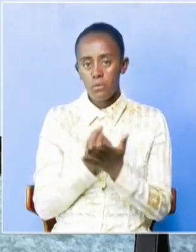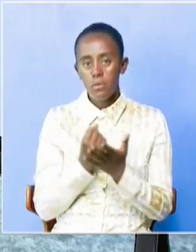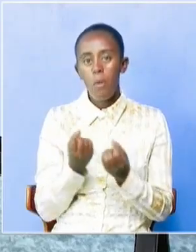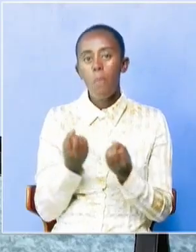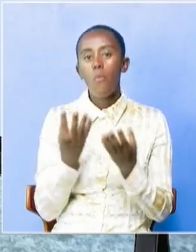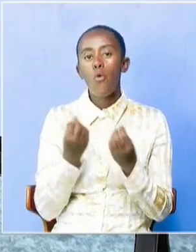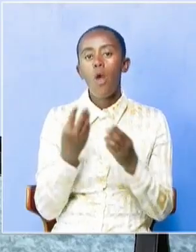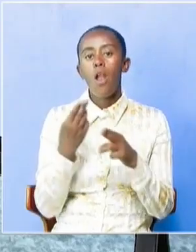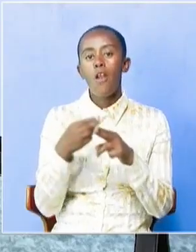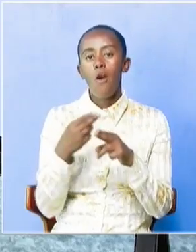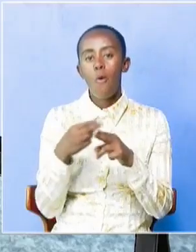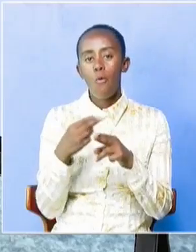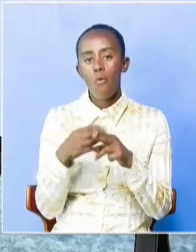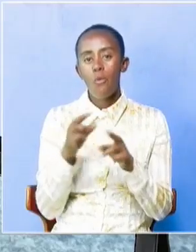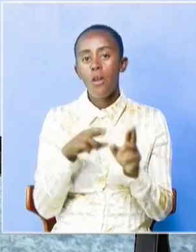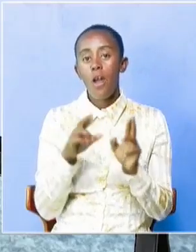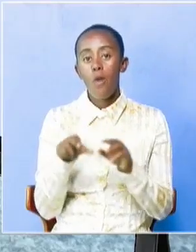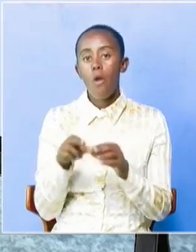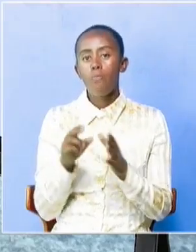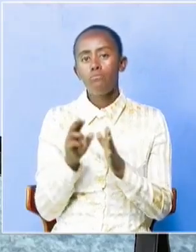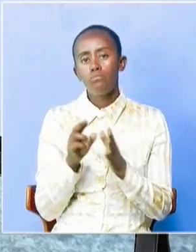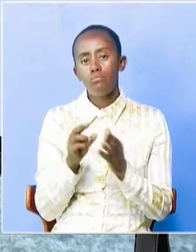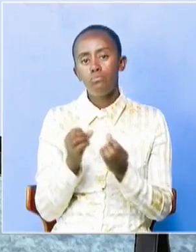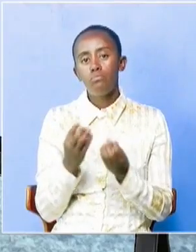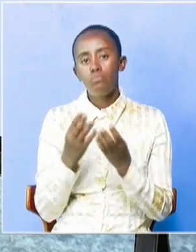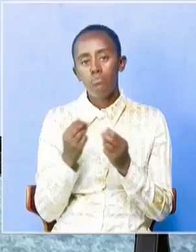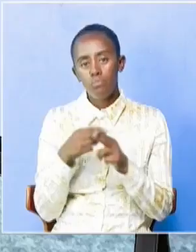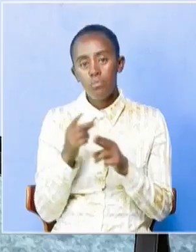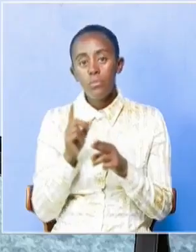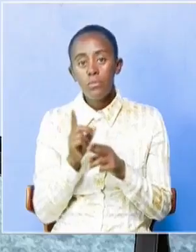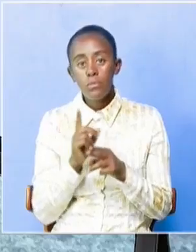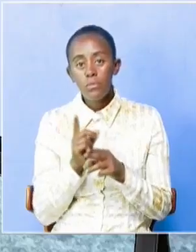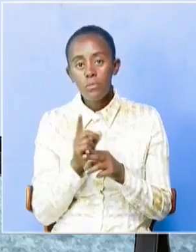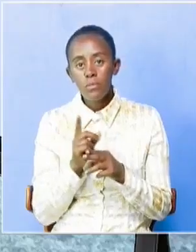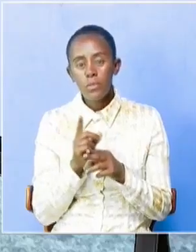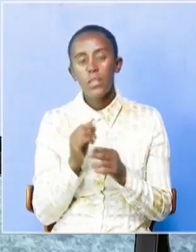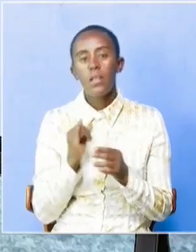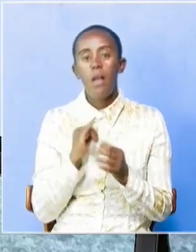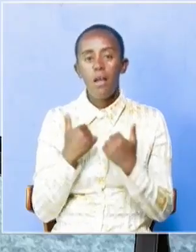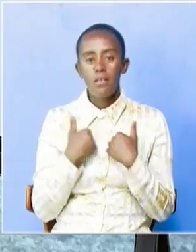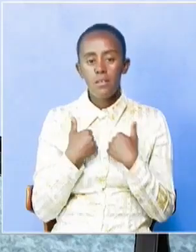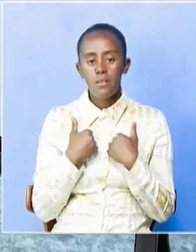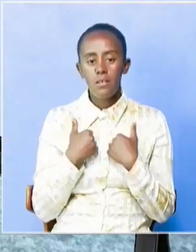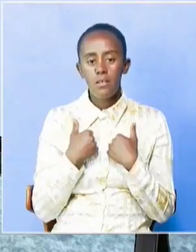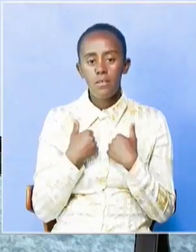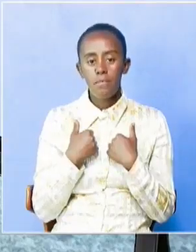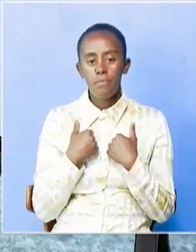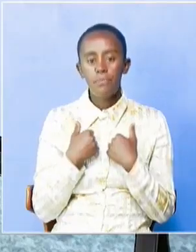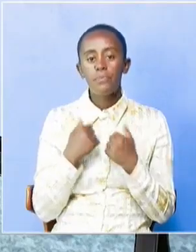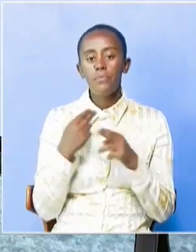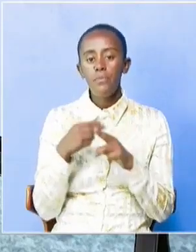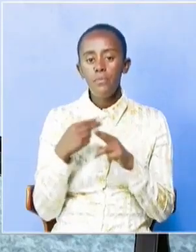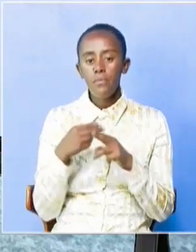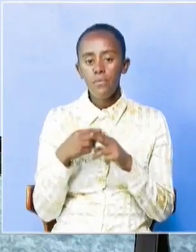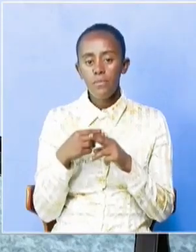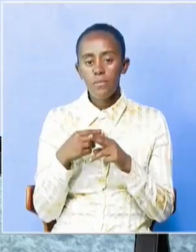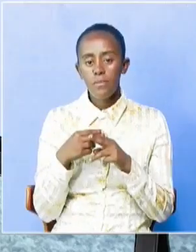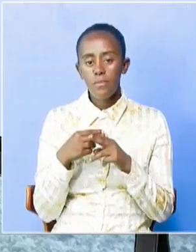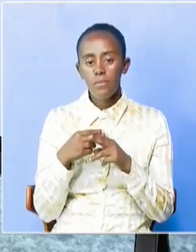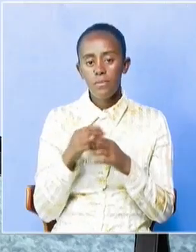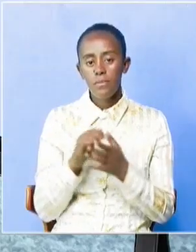plural noun. A regular plural noun, meaning it has what? This is the noun on its